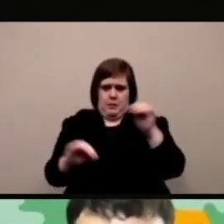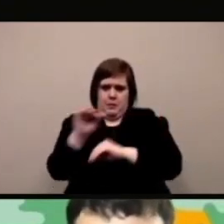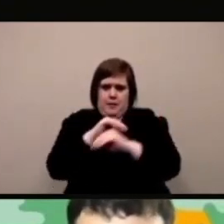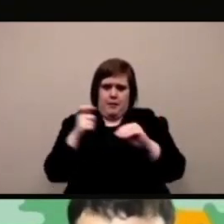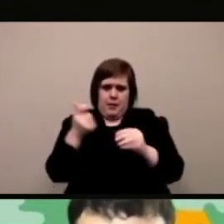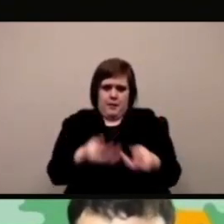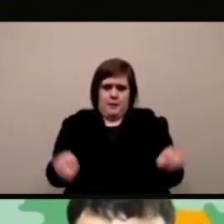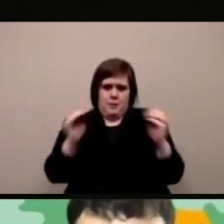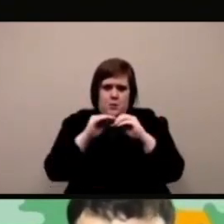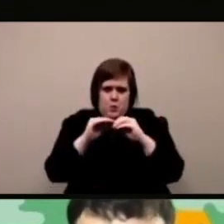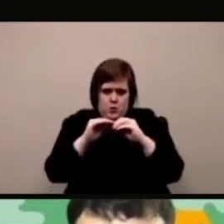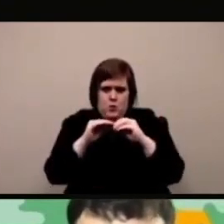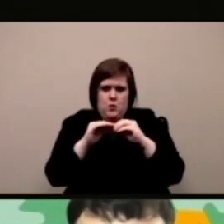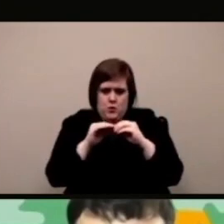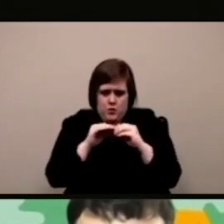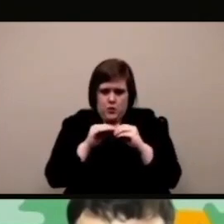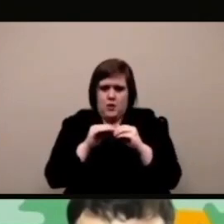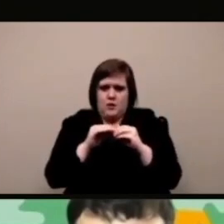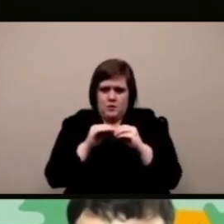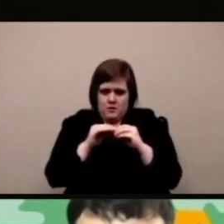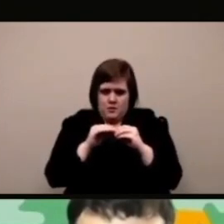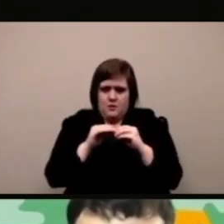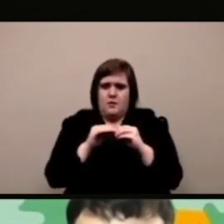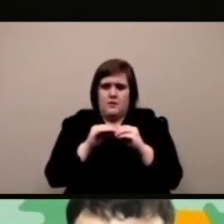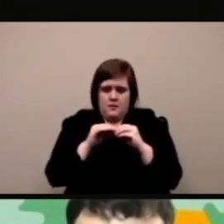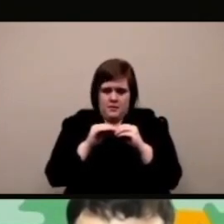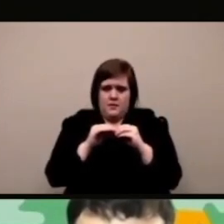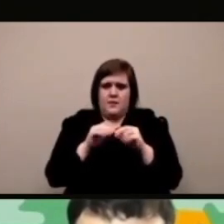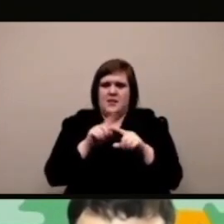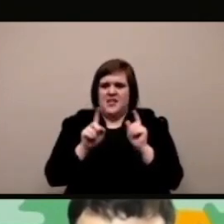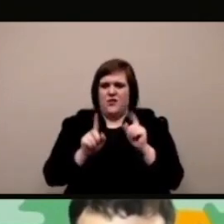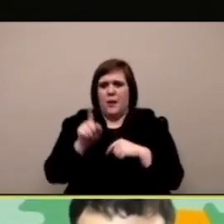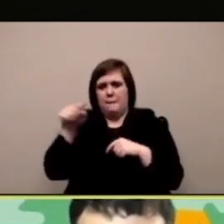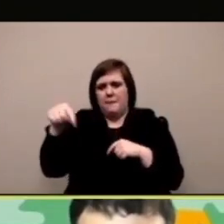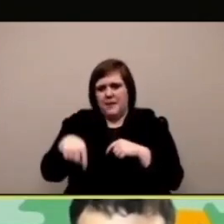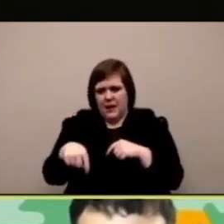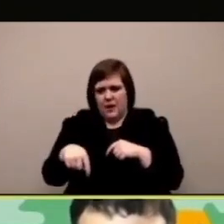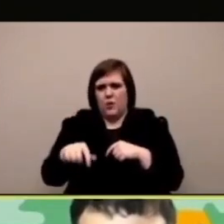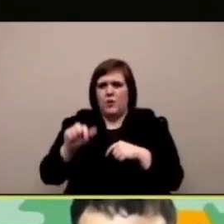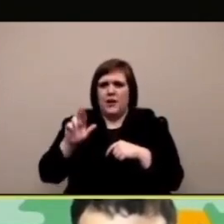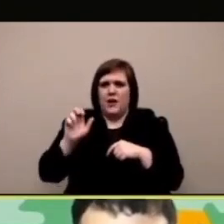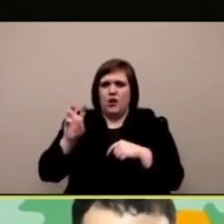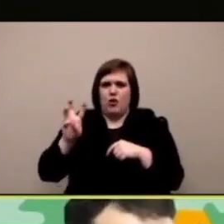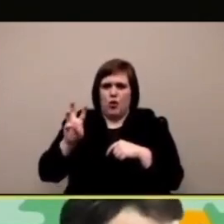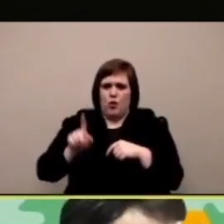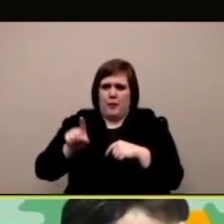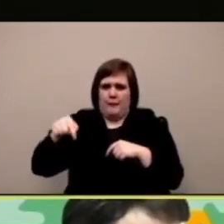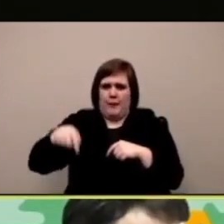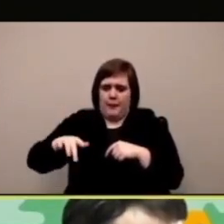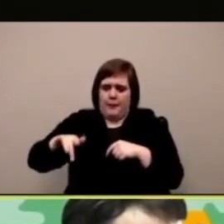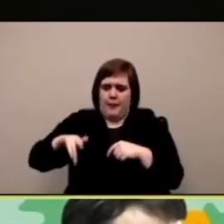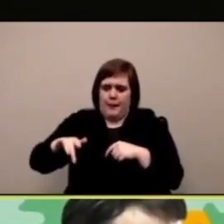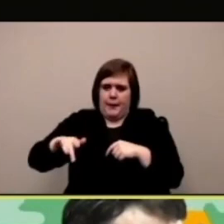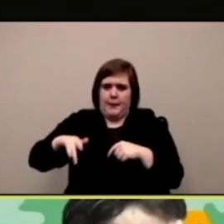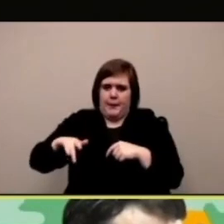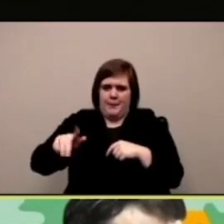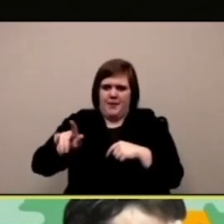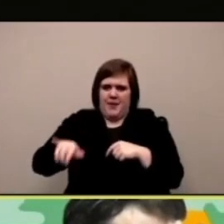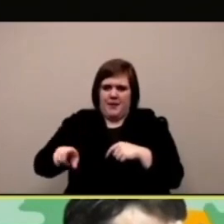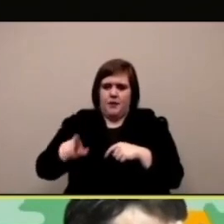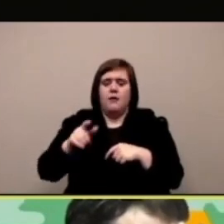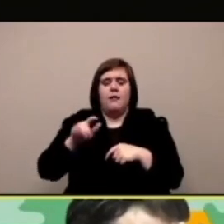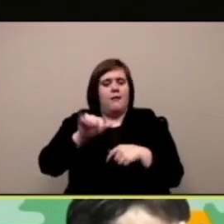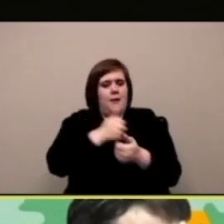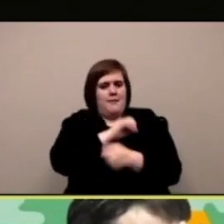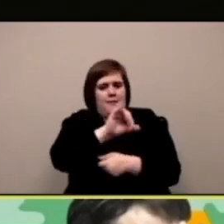and nudging in all the different directions with the different arrow keys. I love it. Yeah. So one thing I've noticed is